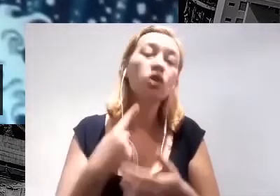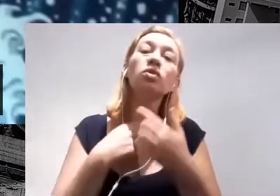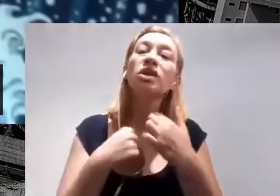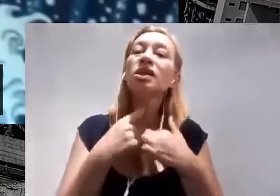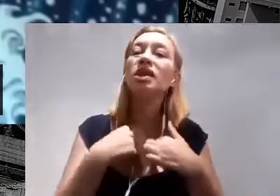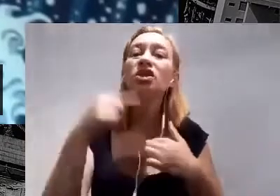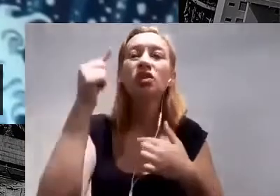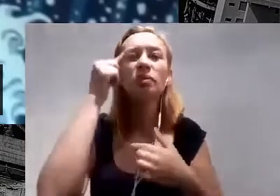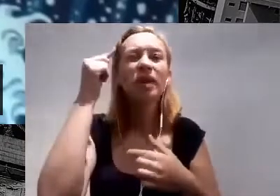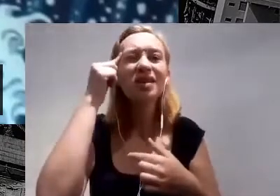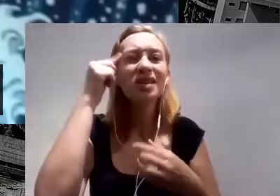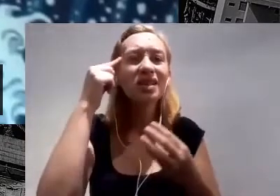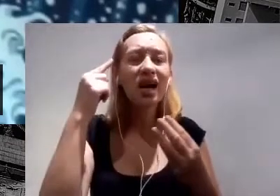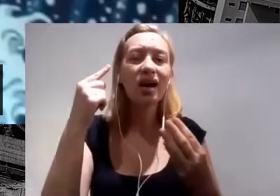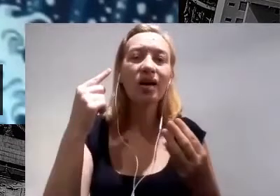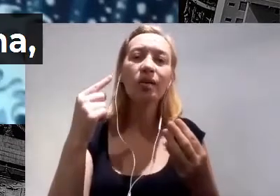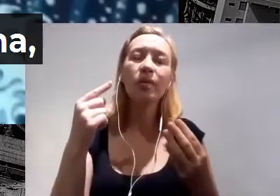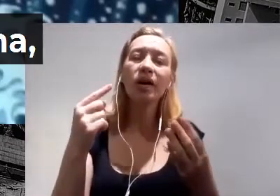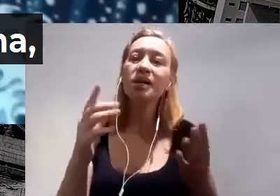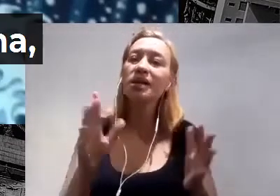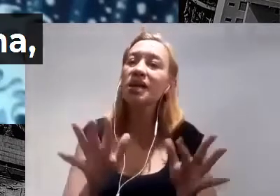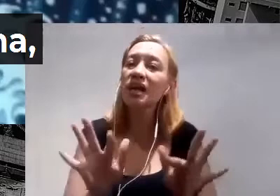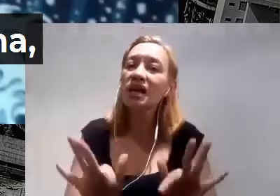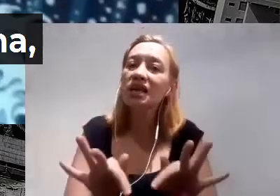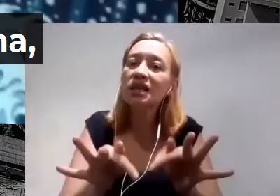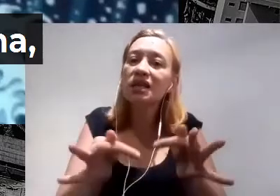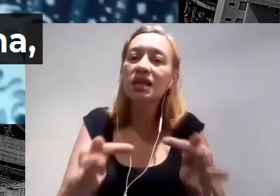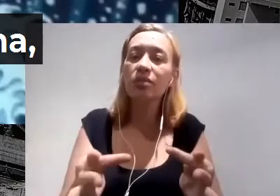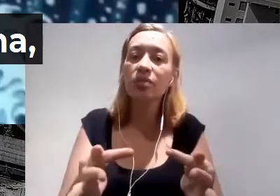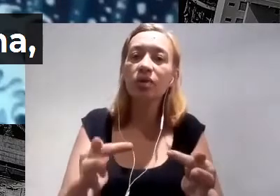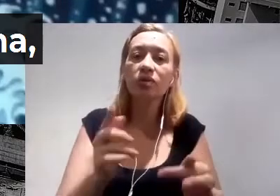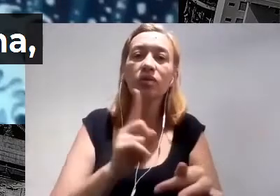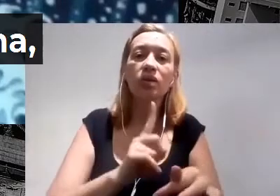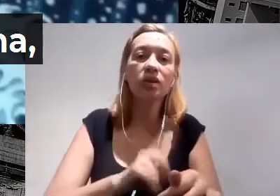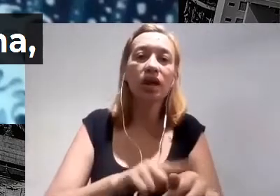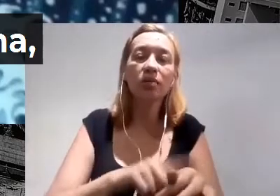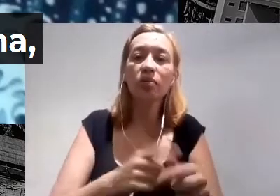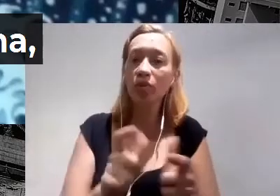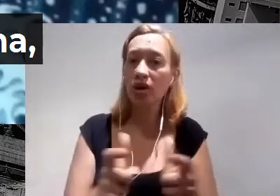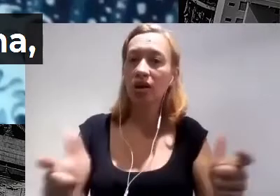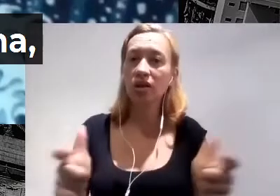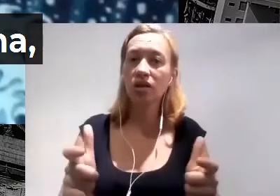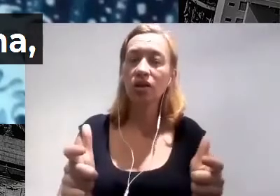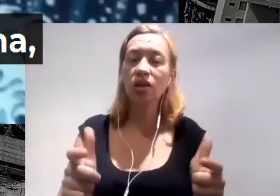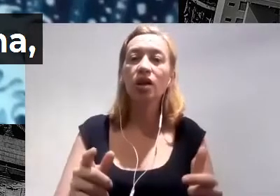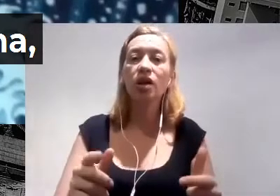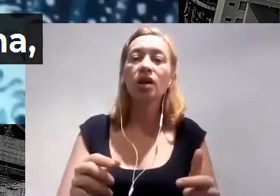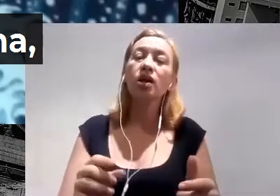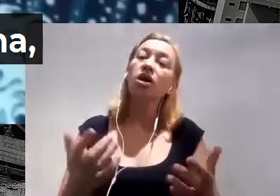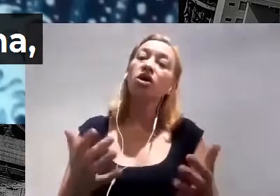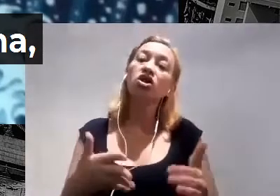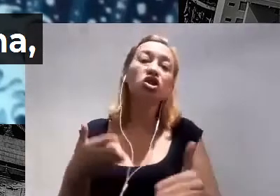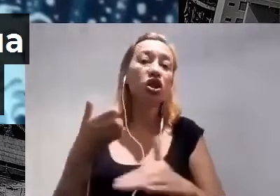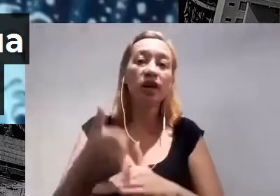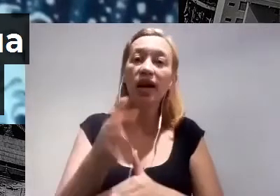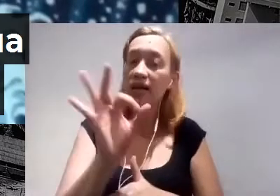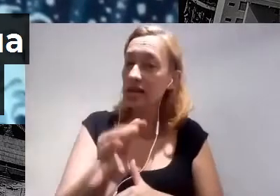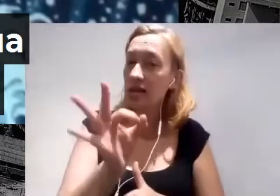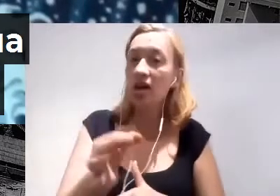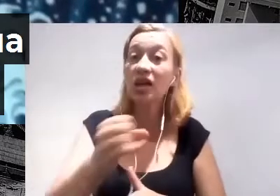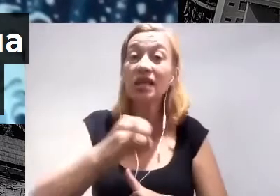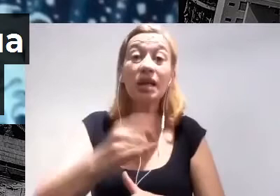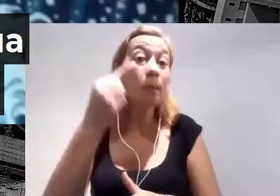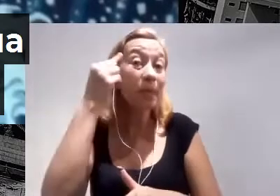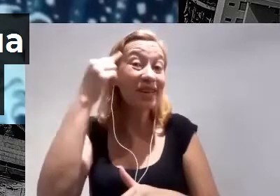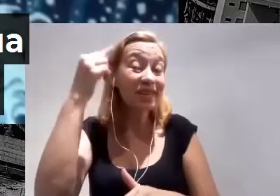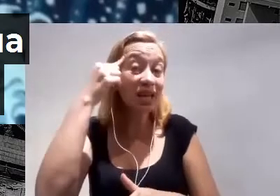time periods. And that's the only way we'll get to where we want to be. If you think about it this way, all stakeholders within a river basin